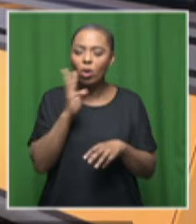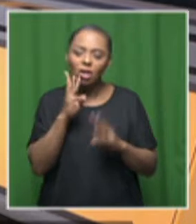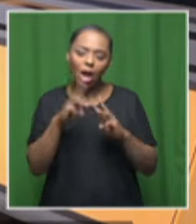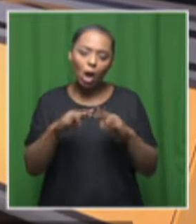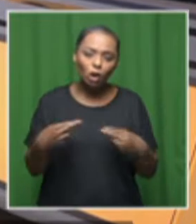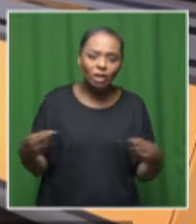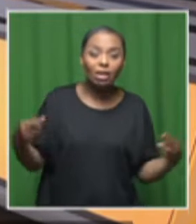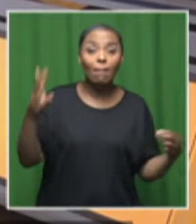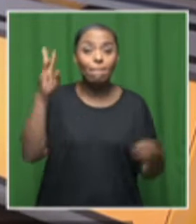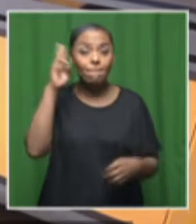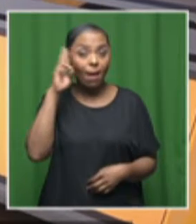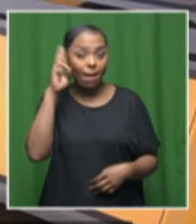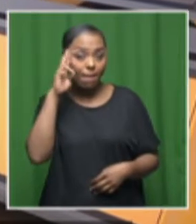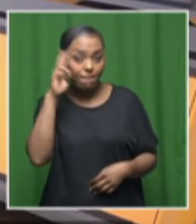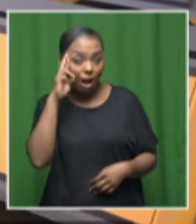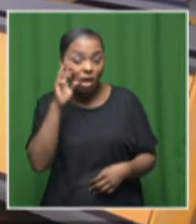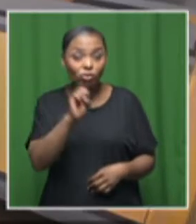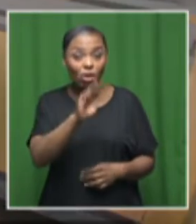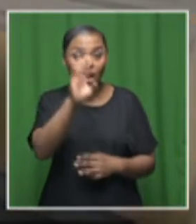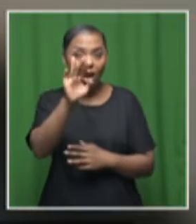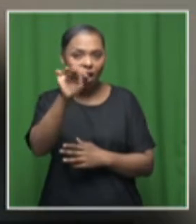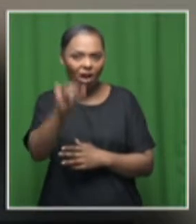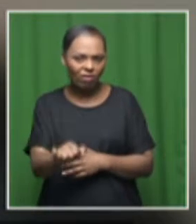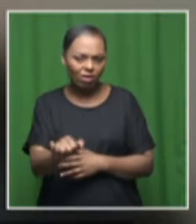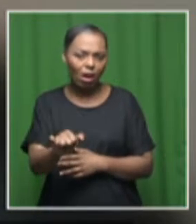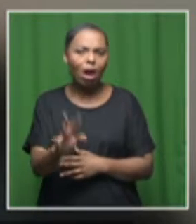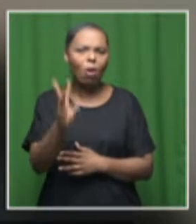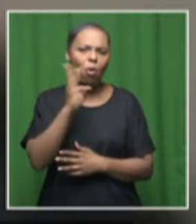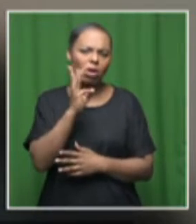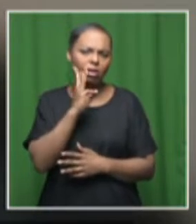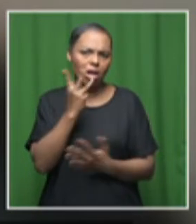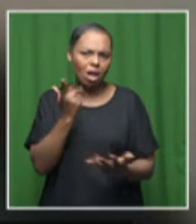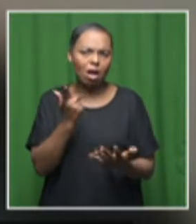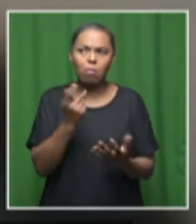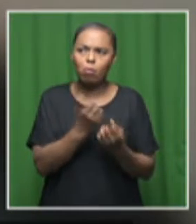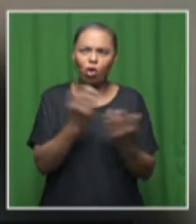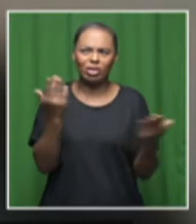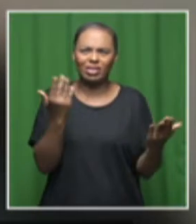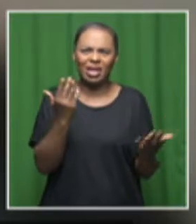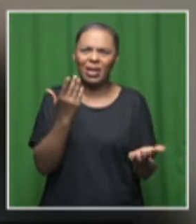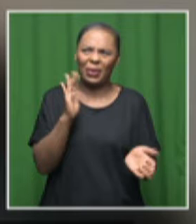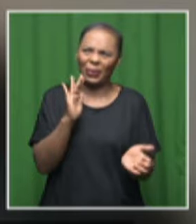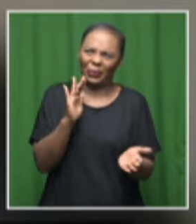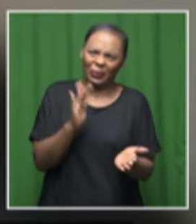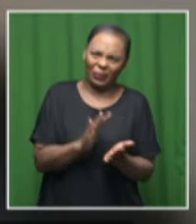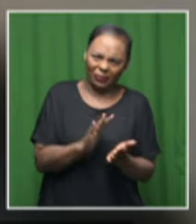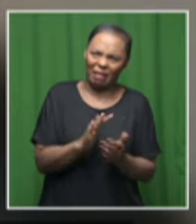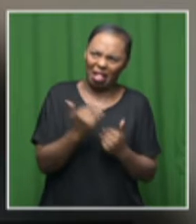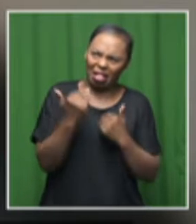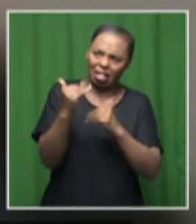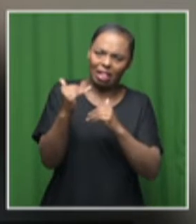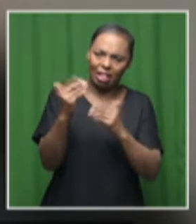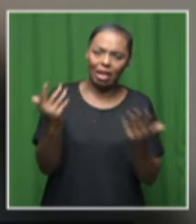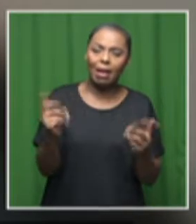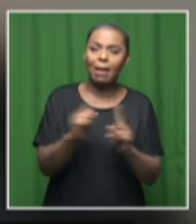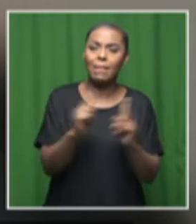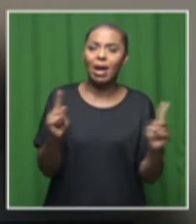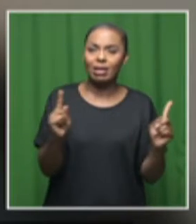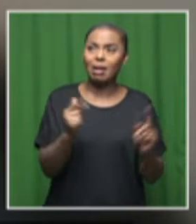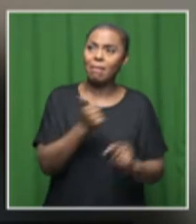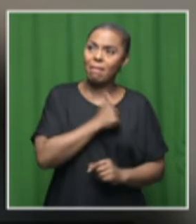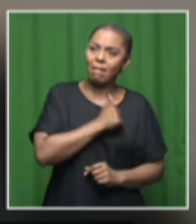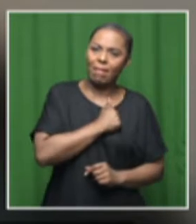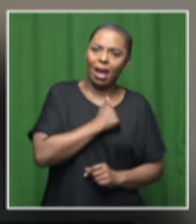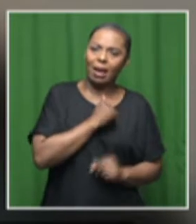to remember that South Africa is a water scarce country. So we are very lucky and blessed with our